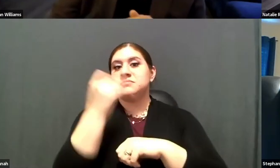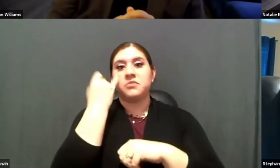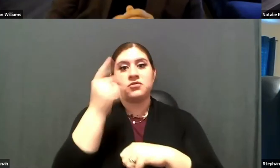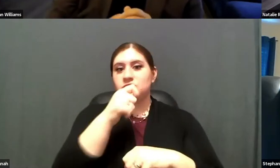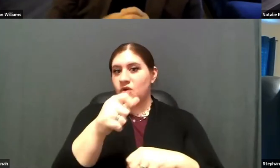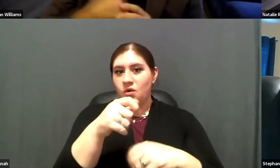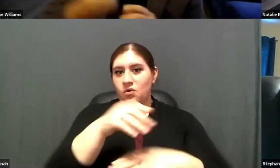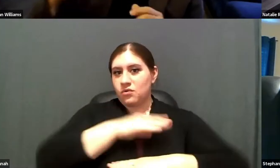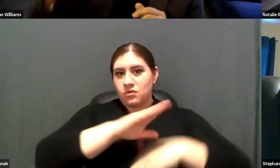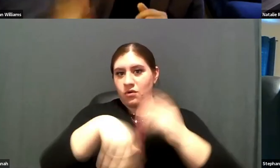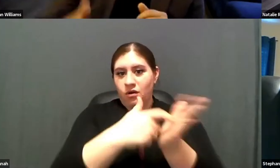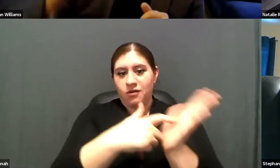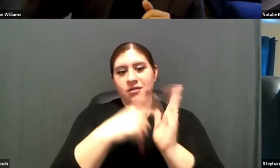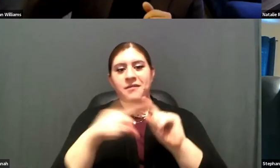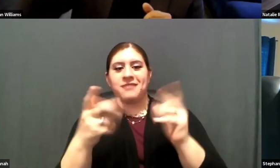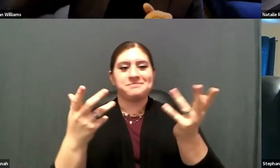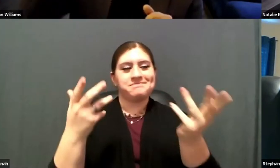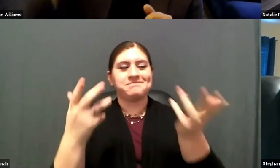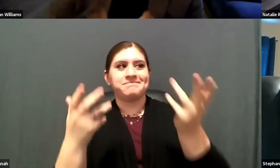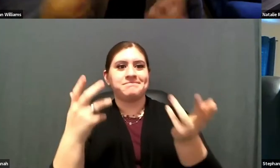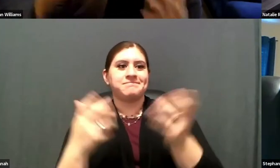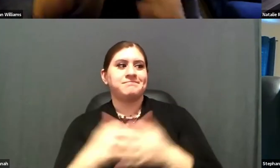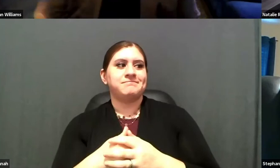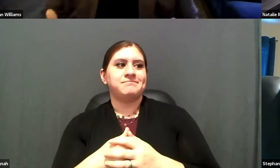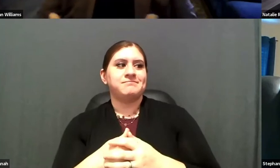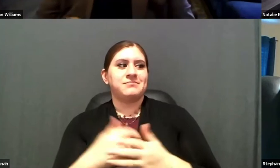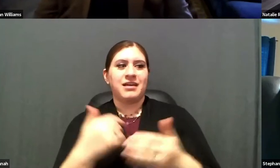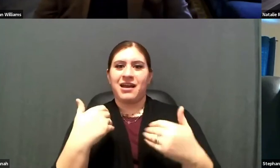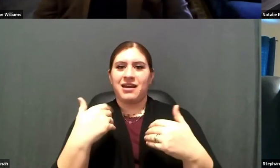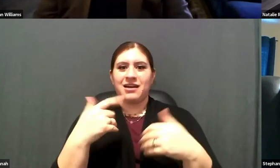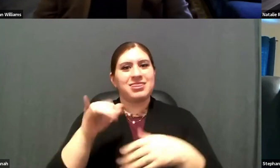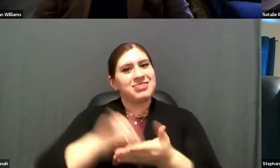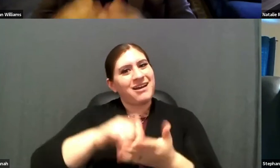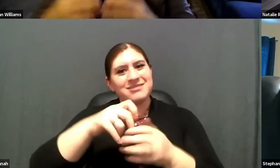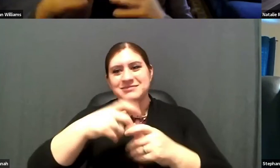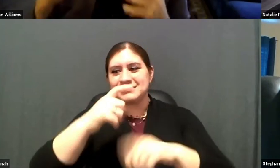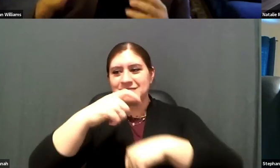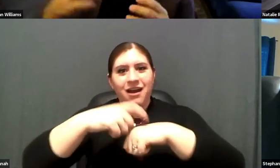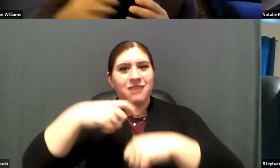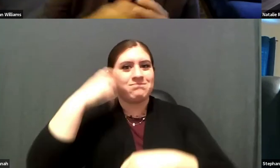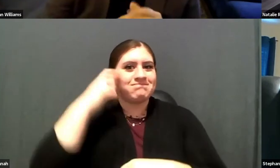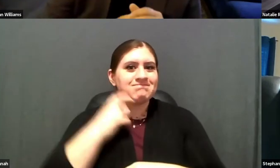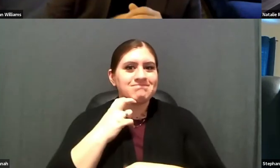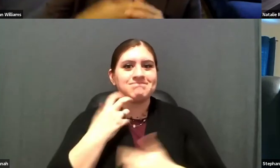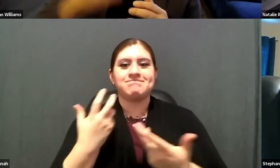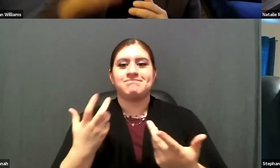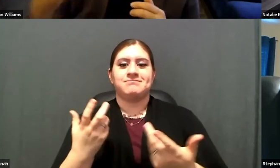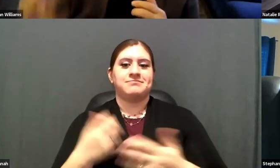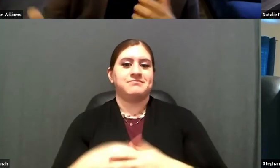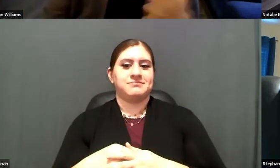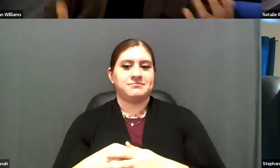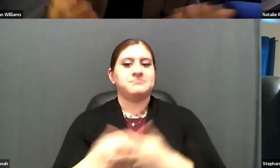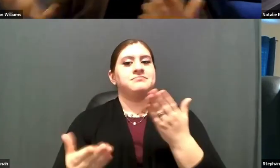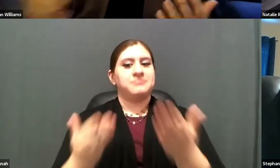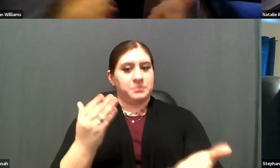those, but you know what? I mean, I just had a rough time at the time, you know, there may